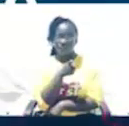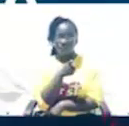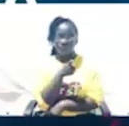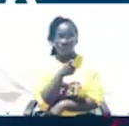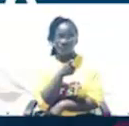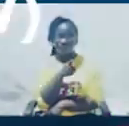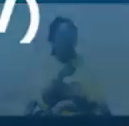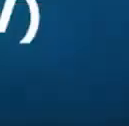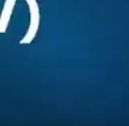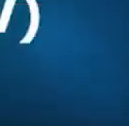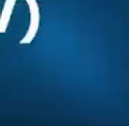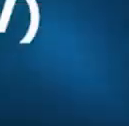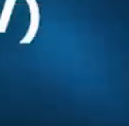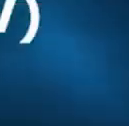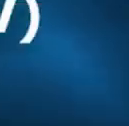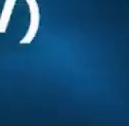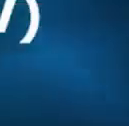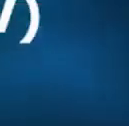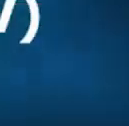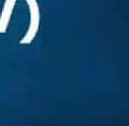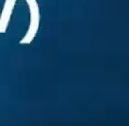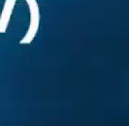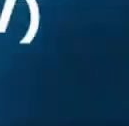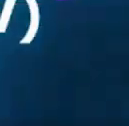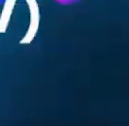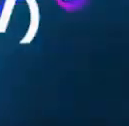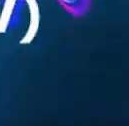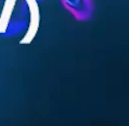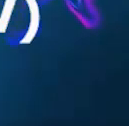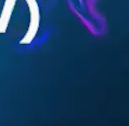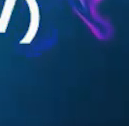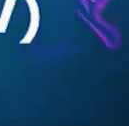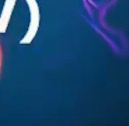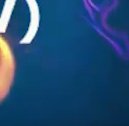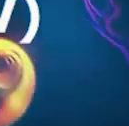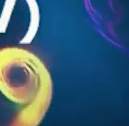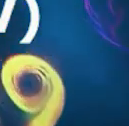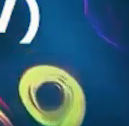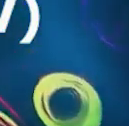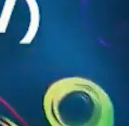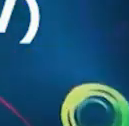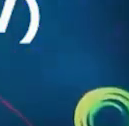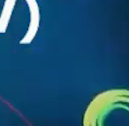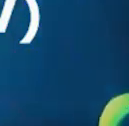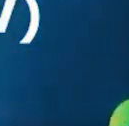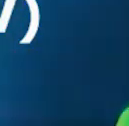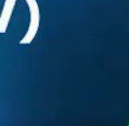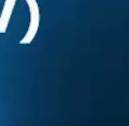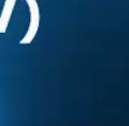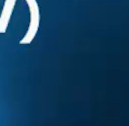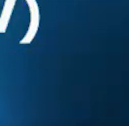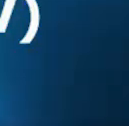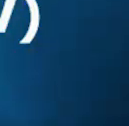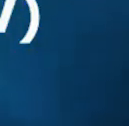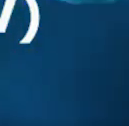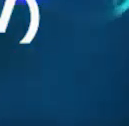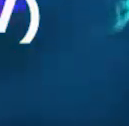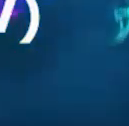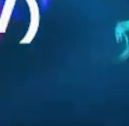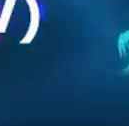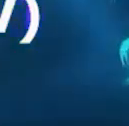The situation is hopeless. That's a by the standards of man, it cannot be